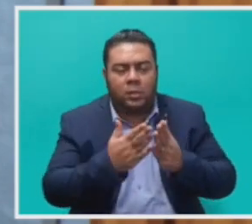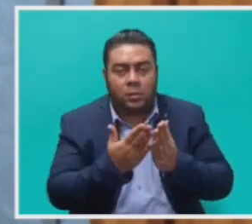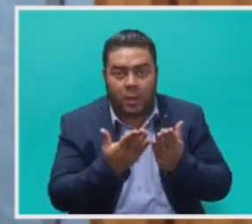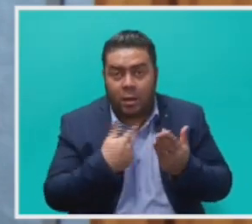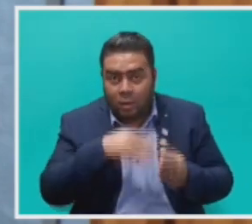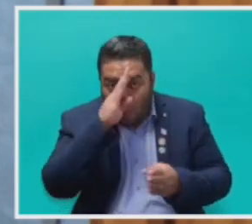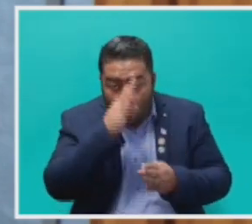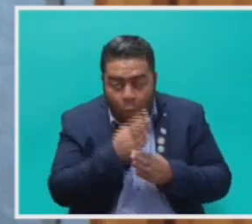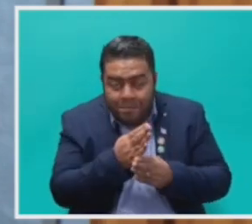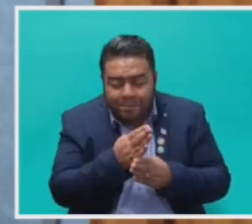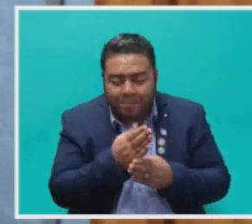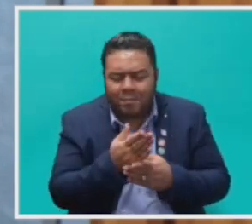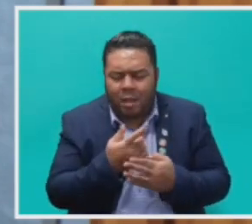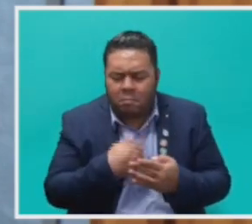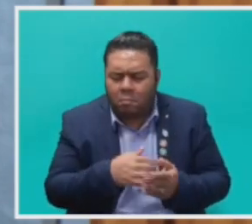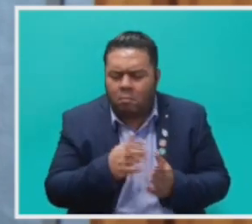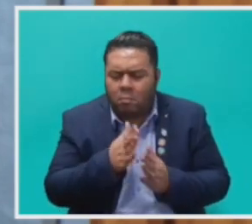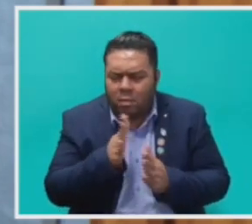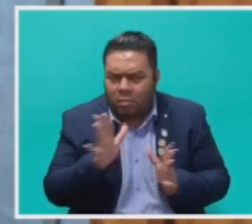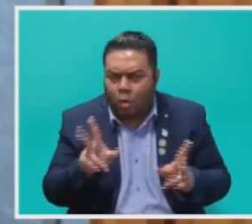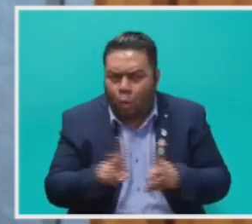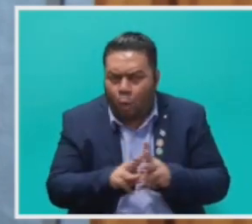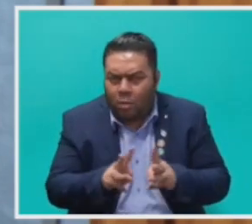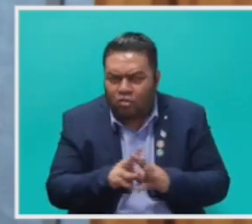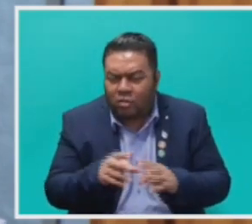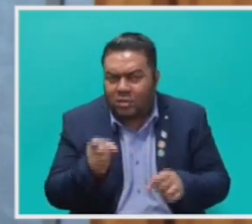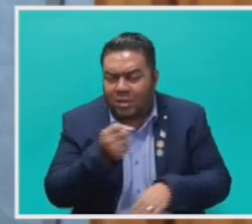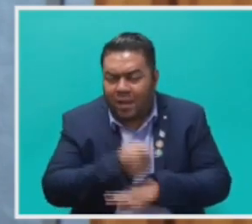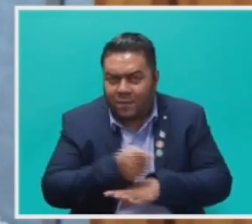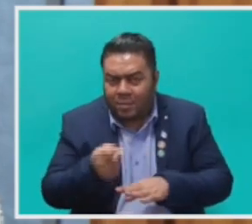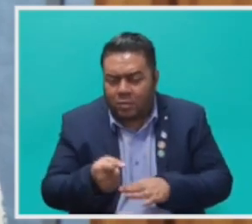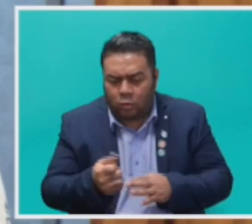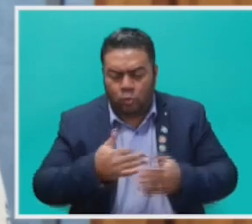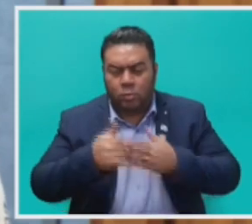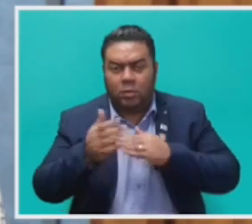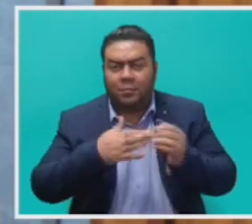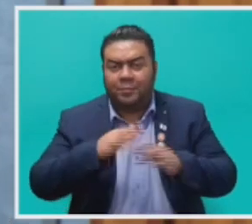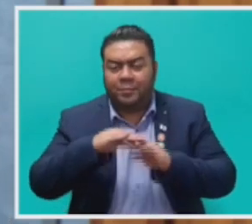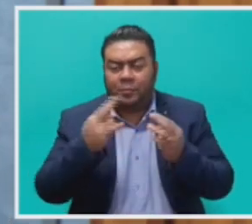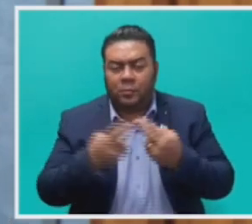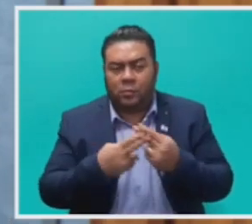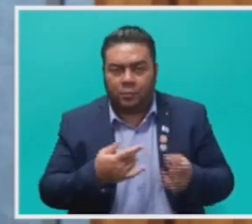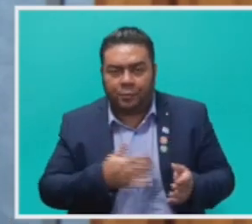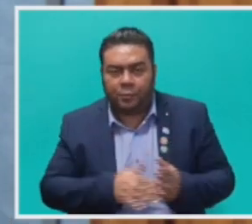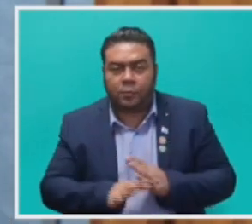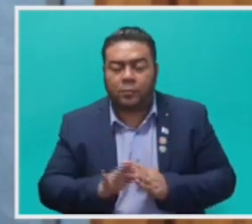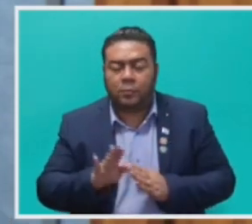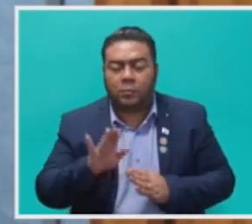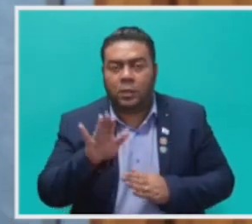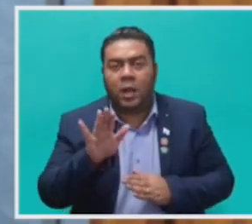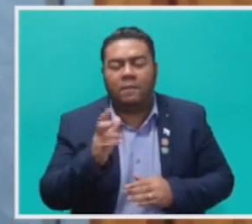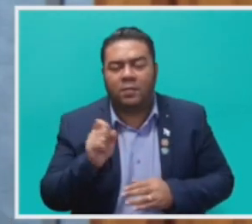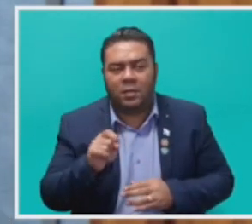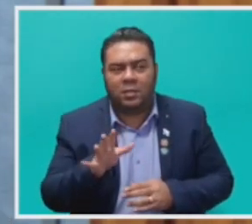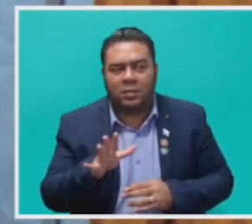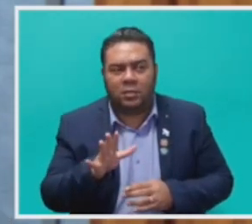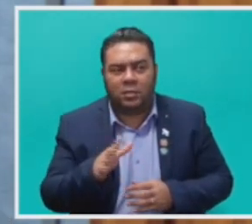hope that the coalition government's task of rebuilding Fiji together for our future will reach greater heights after the work of this